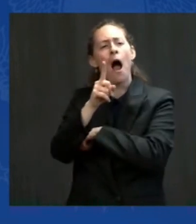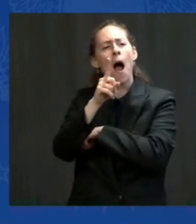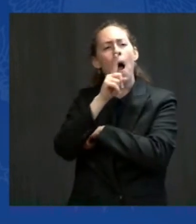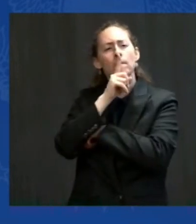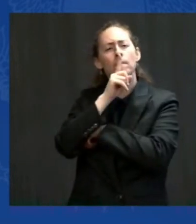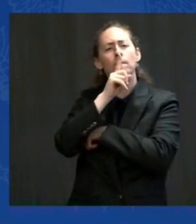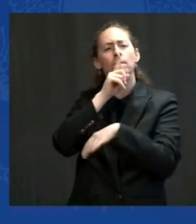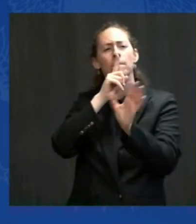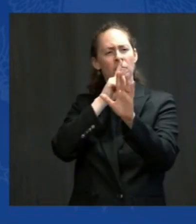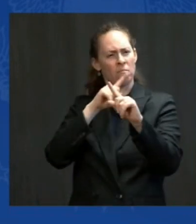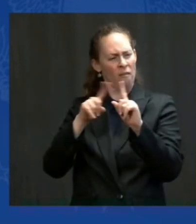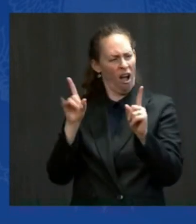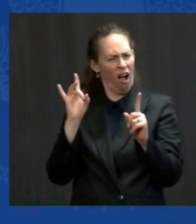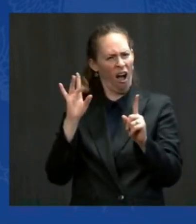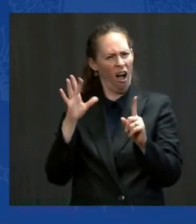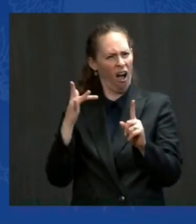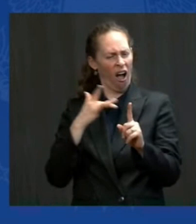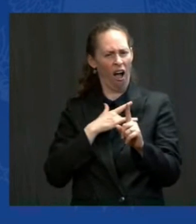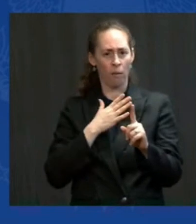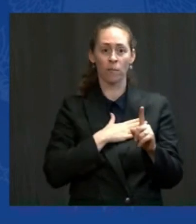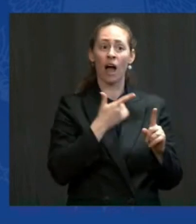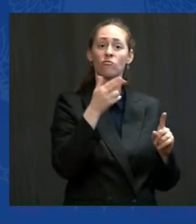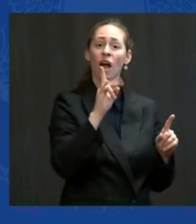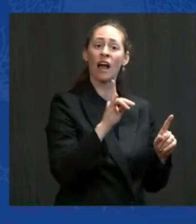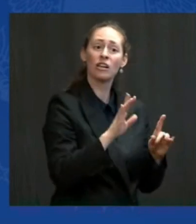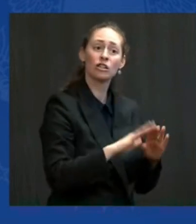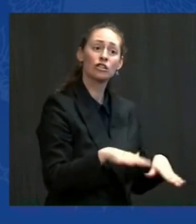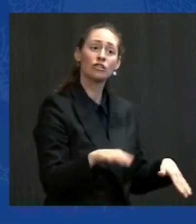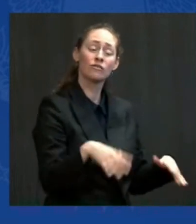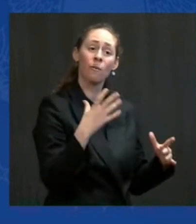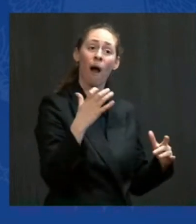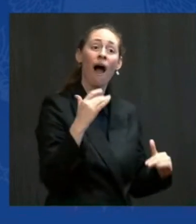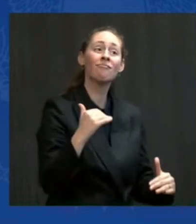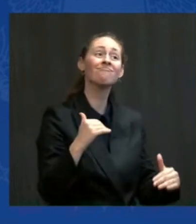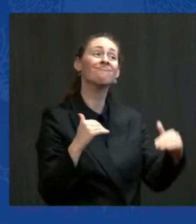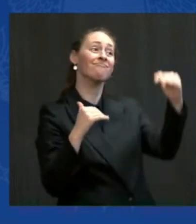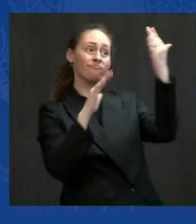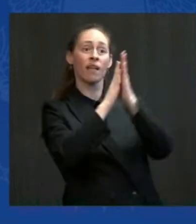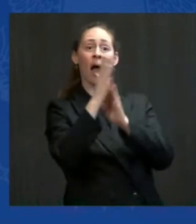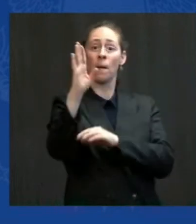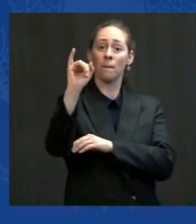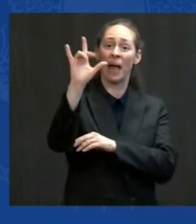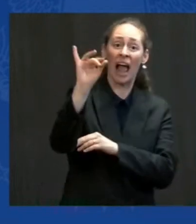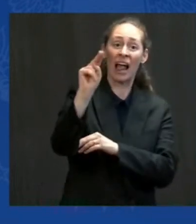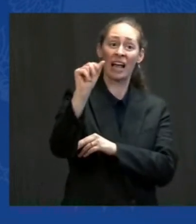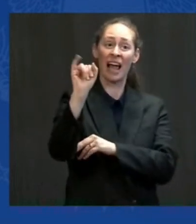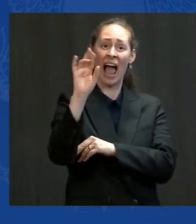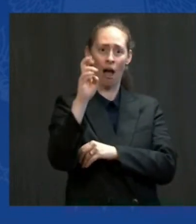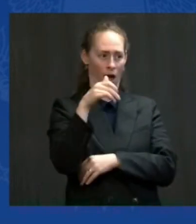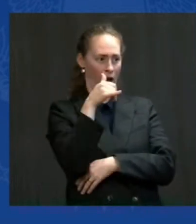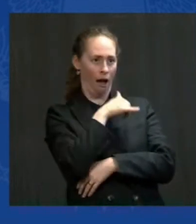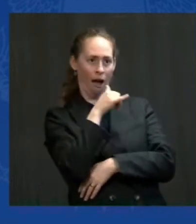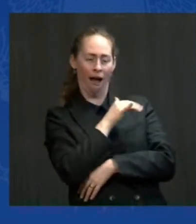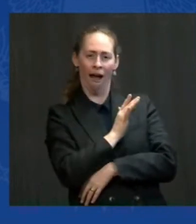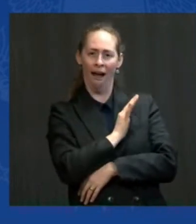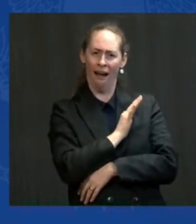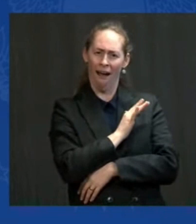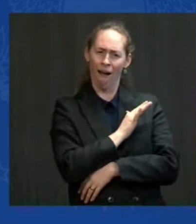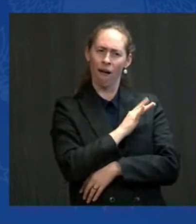grandchildren grow up to be billionaires. That'd be wonderful, especially for a guy who for 36 years was listed as the poorest man in the United States